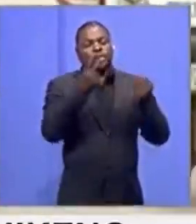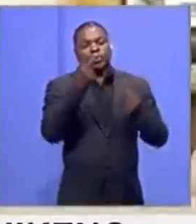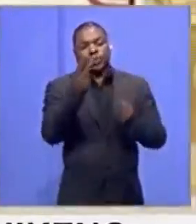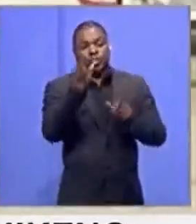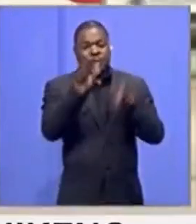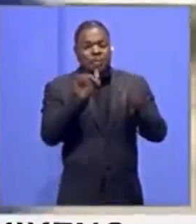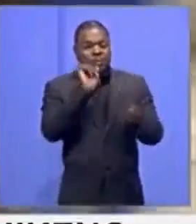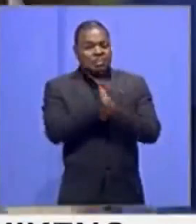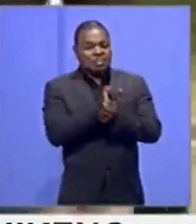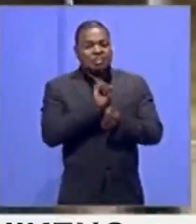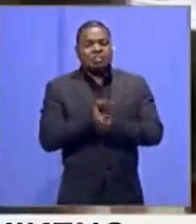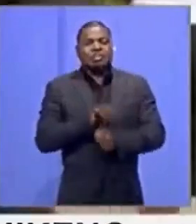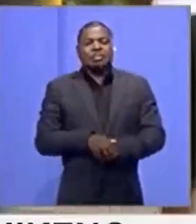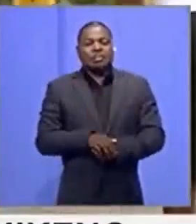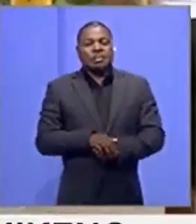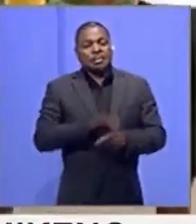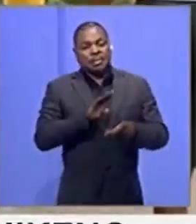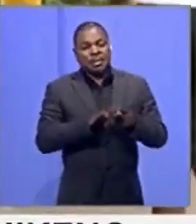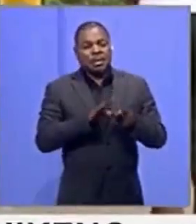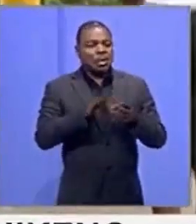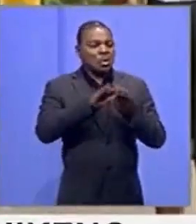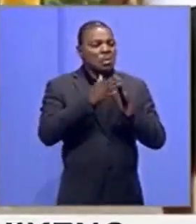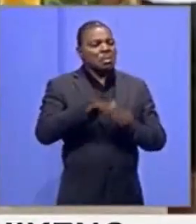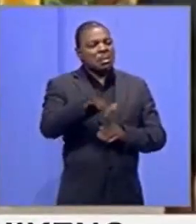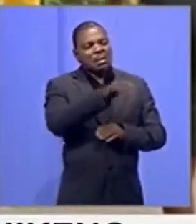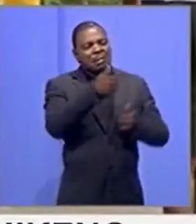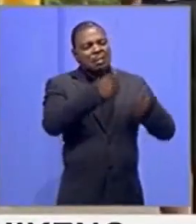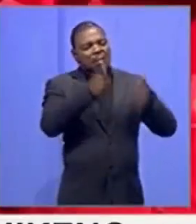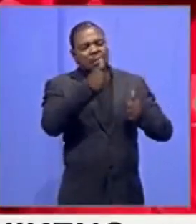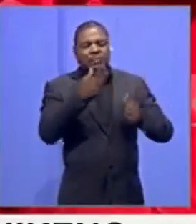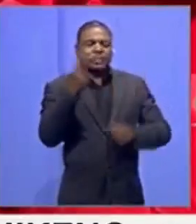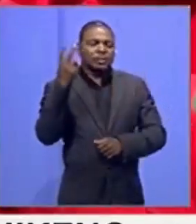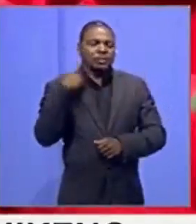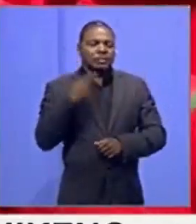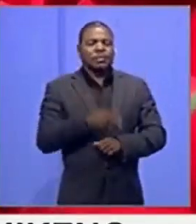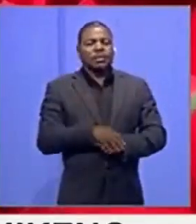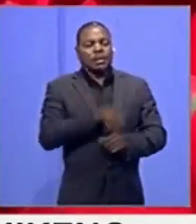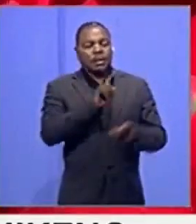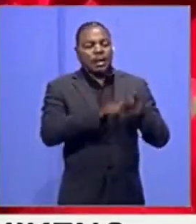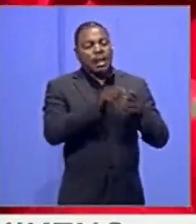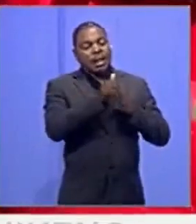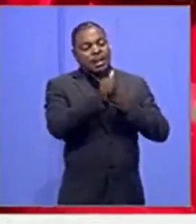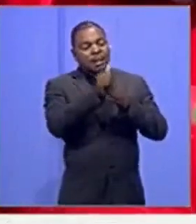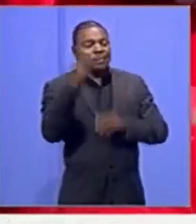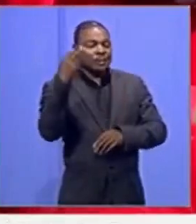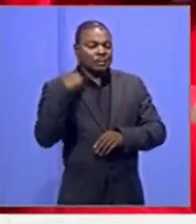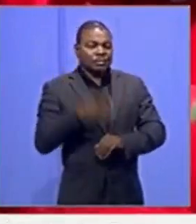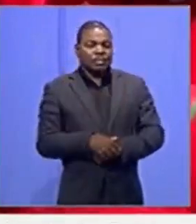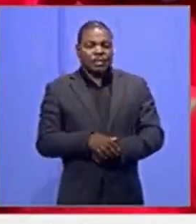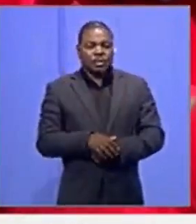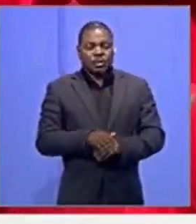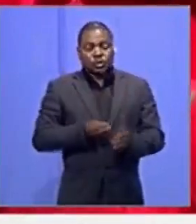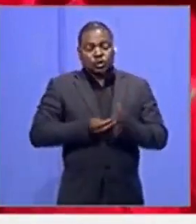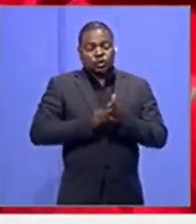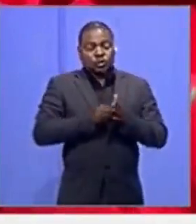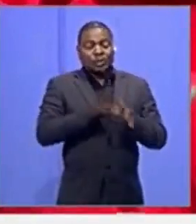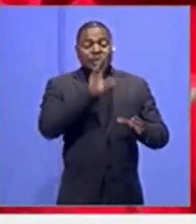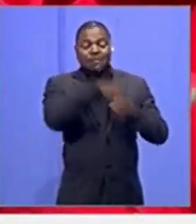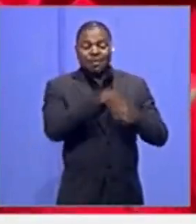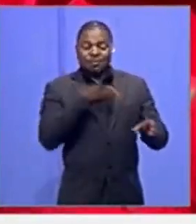22 sena se swabisitse baetapele ba mokga. It is a criminal element. Anyone who